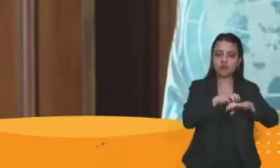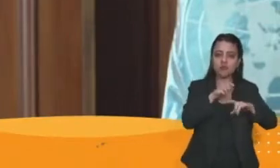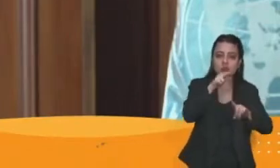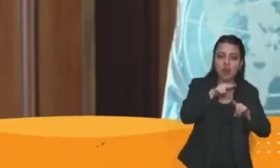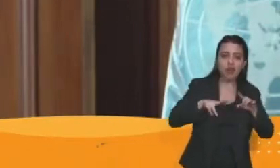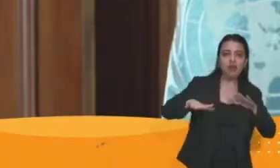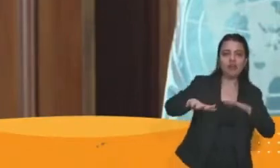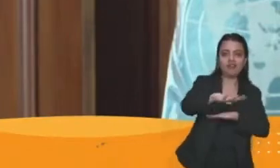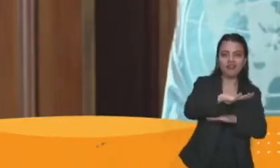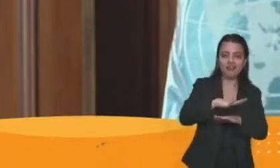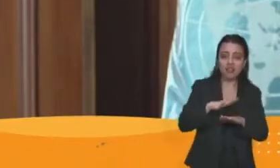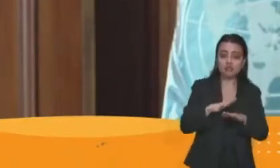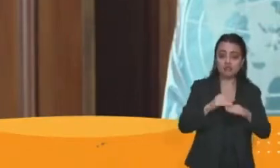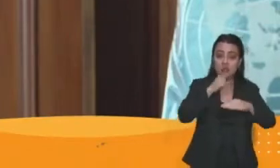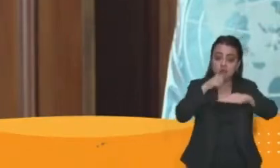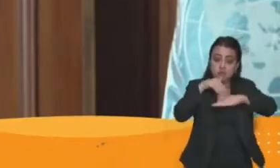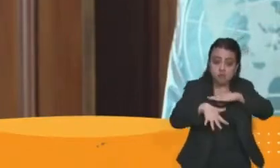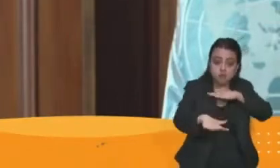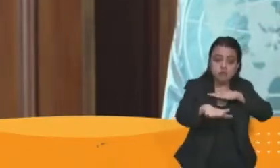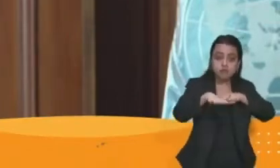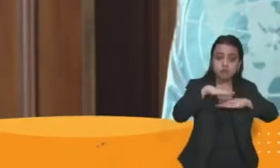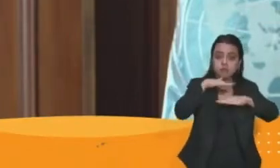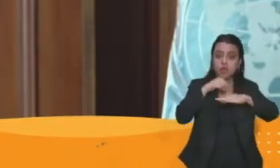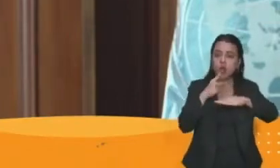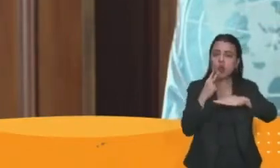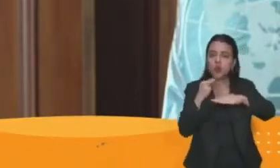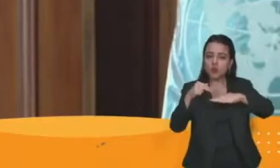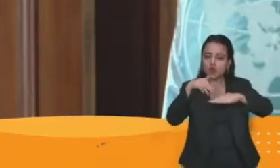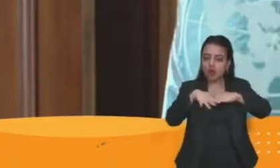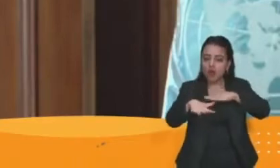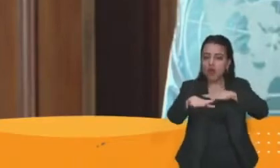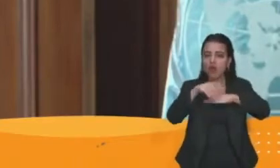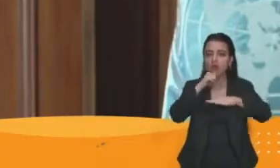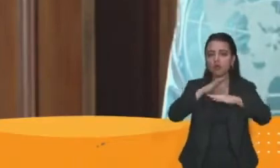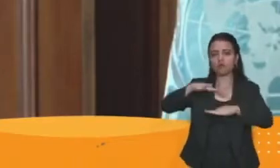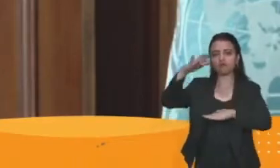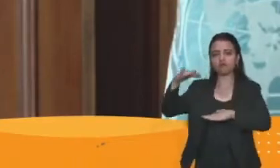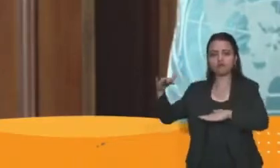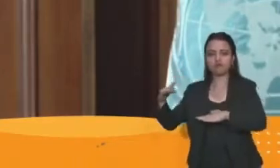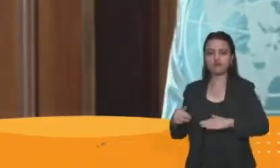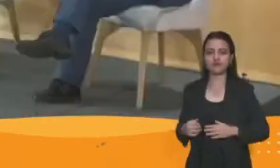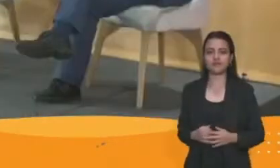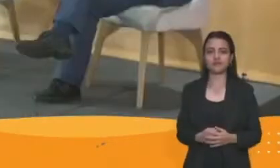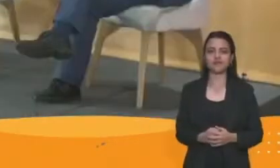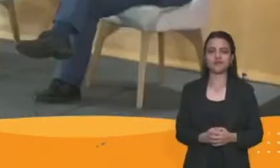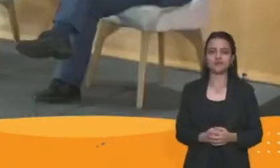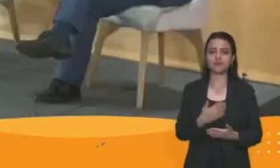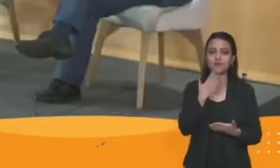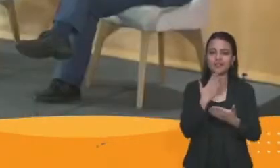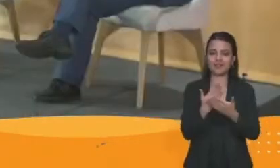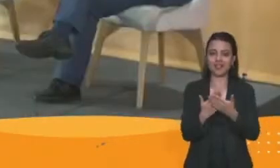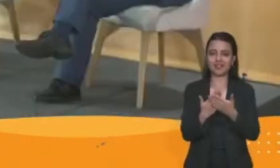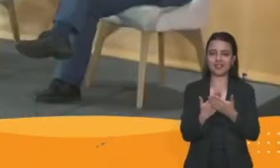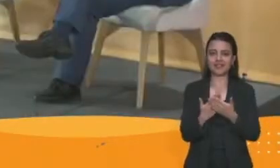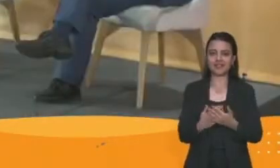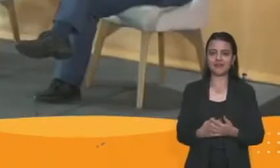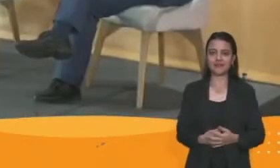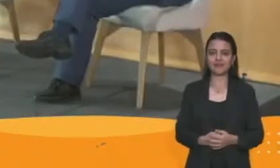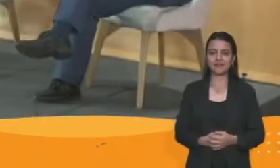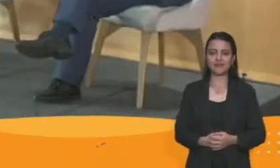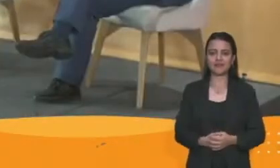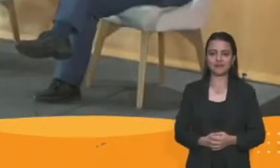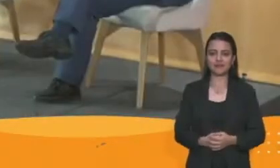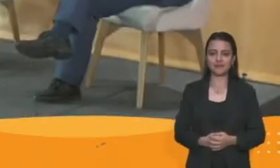territory ecosystems of water. Thank you very much.